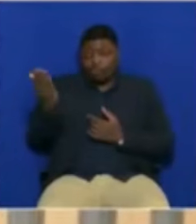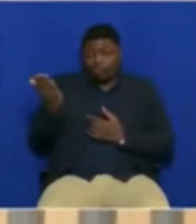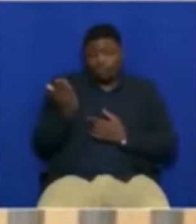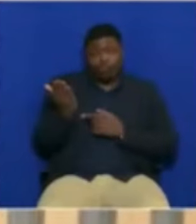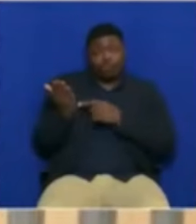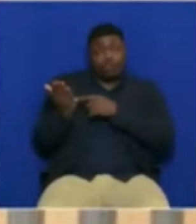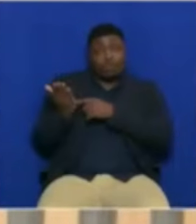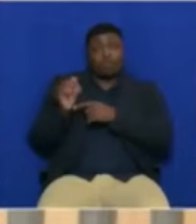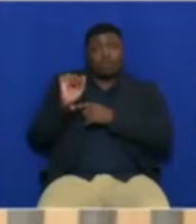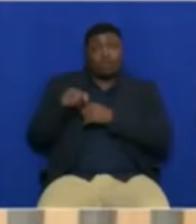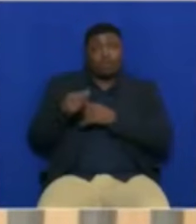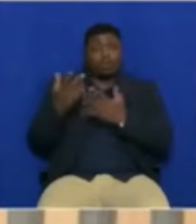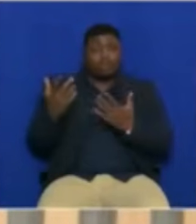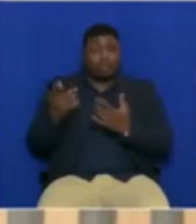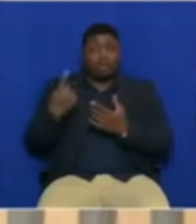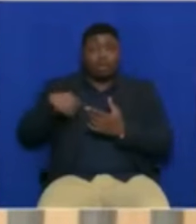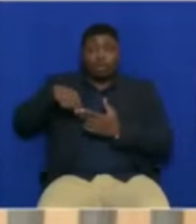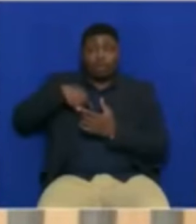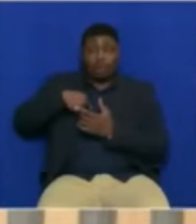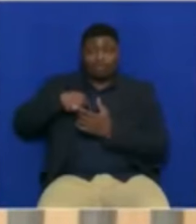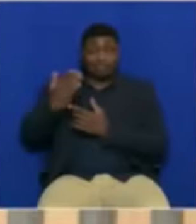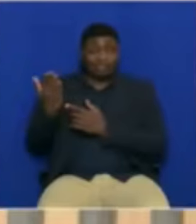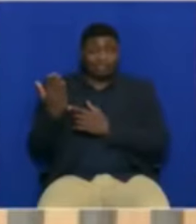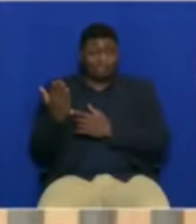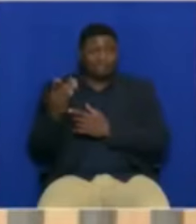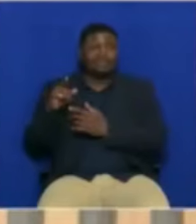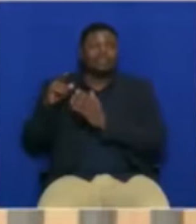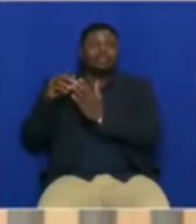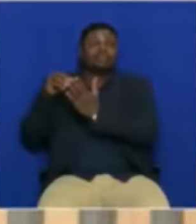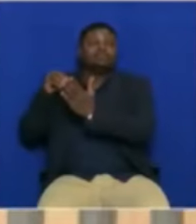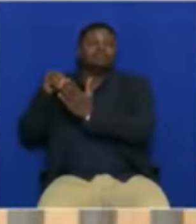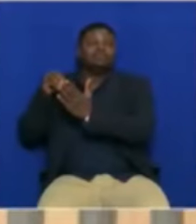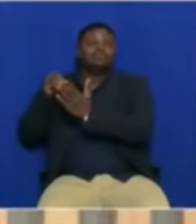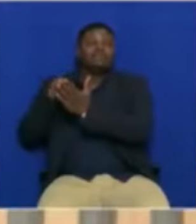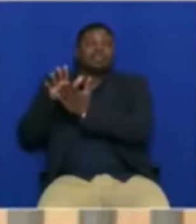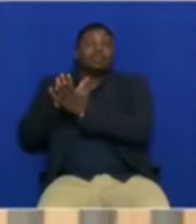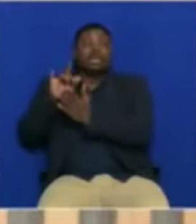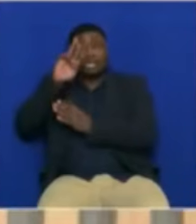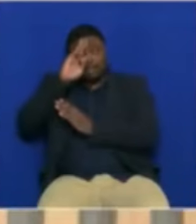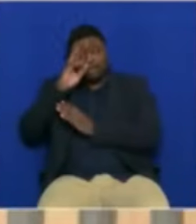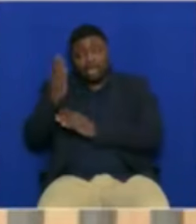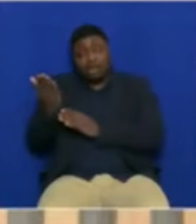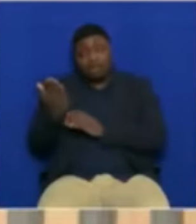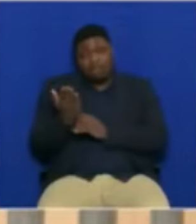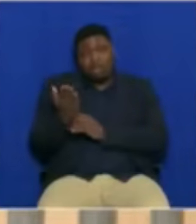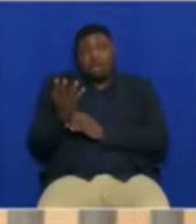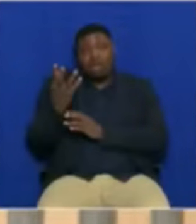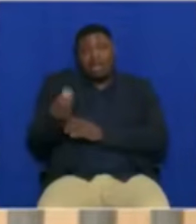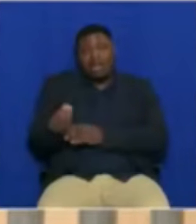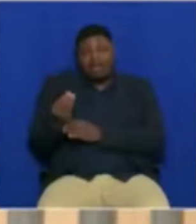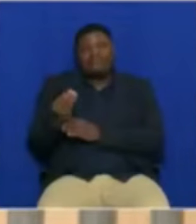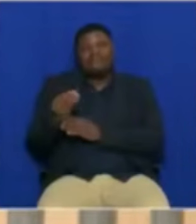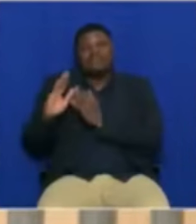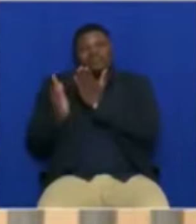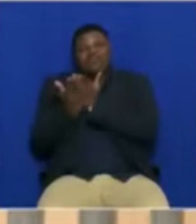it, we give each a specific marking exhibit number. So it's